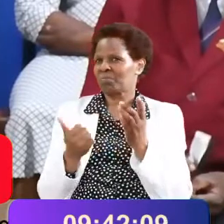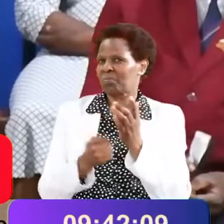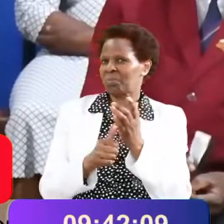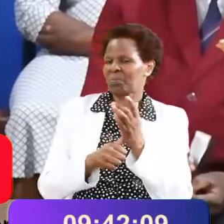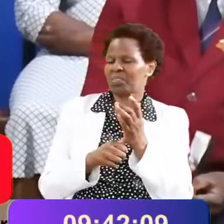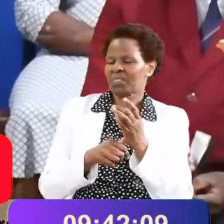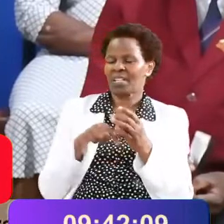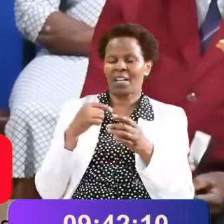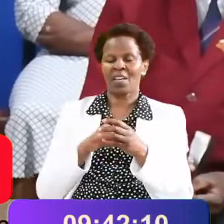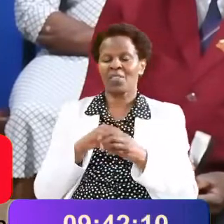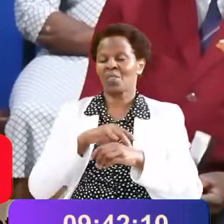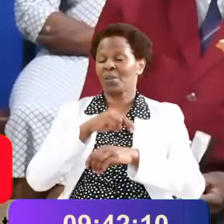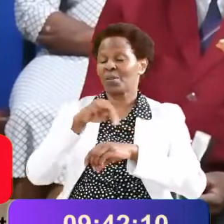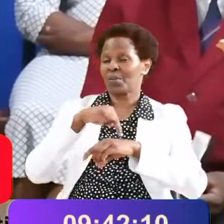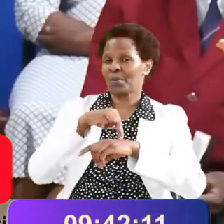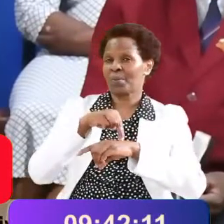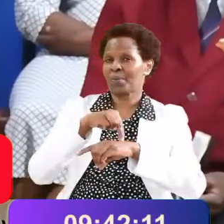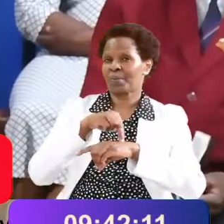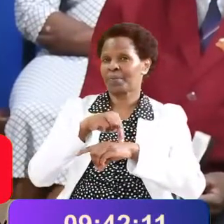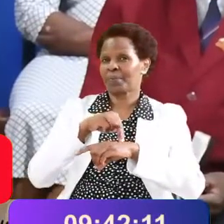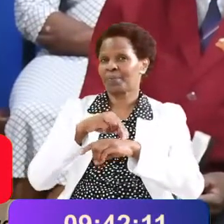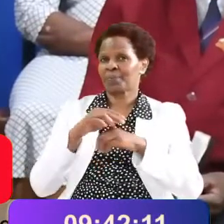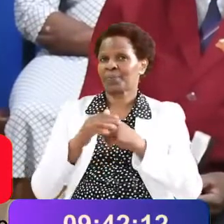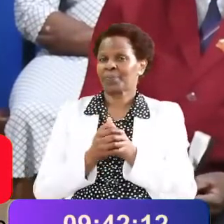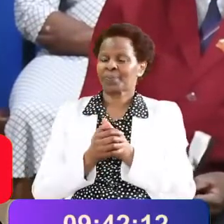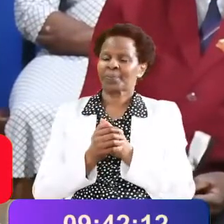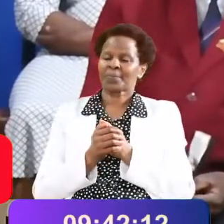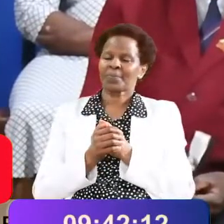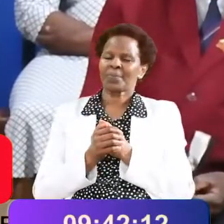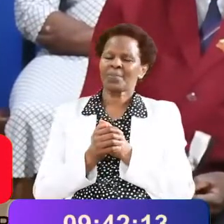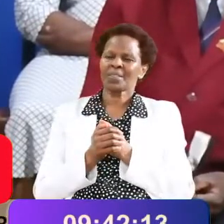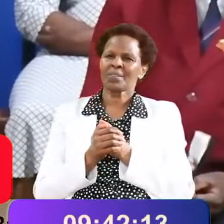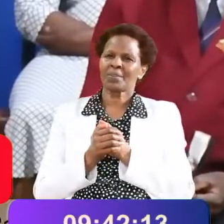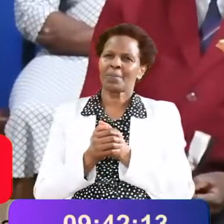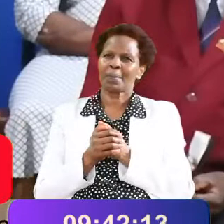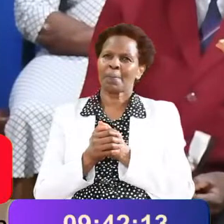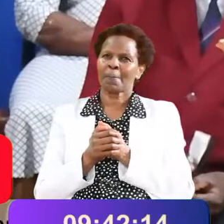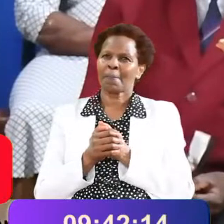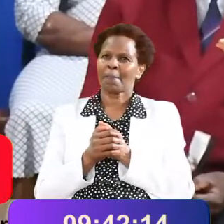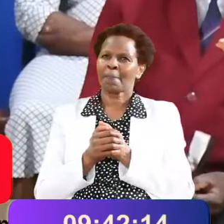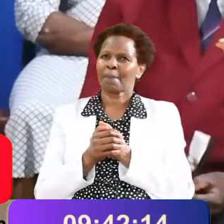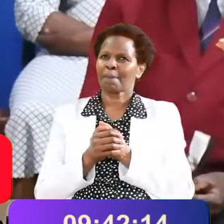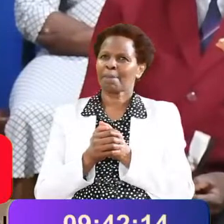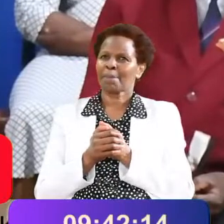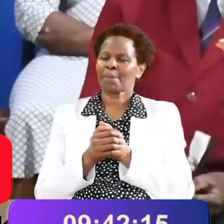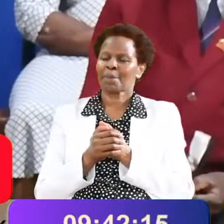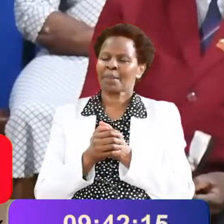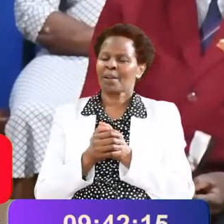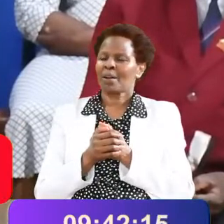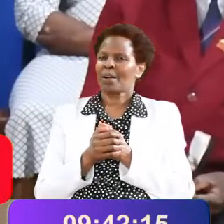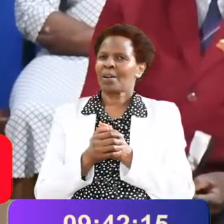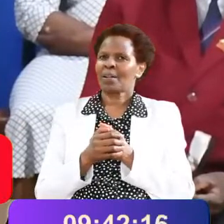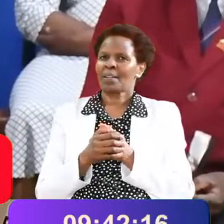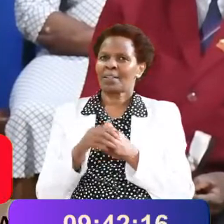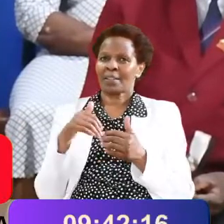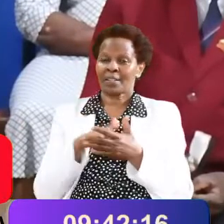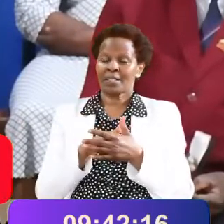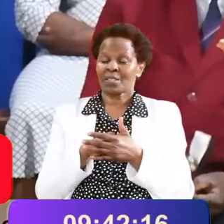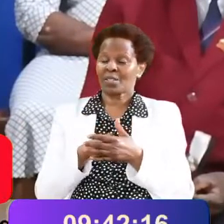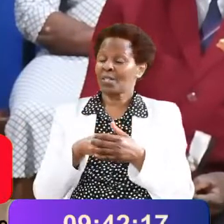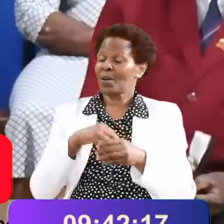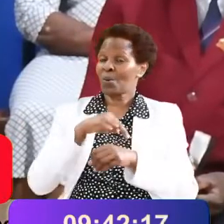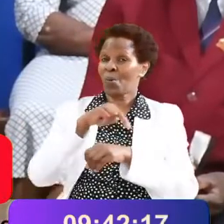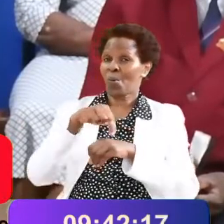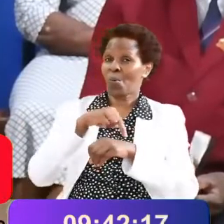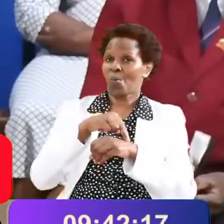inequality, violence, violation of human rights, riots, terrorism, and etc. That is external peace. And